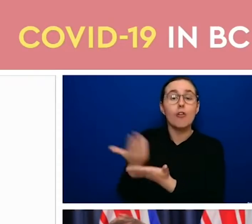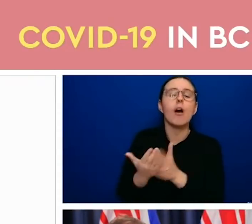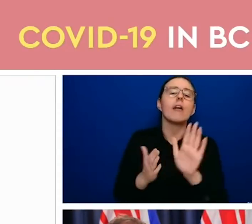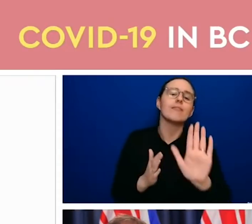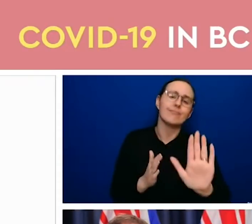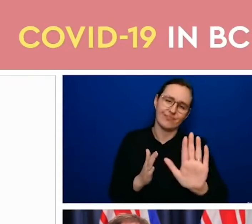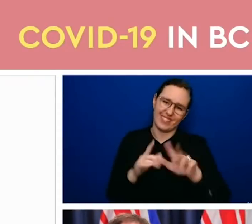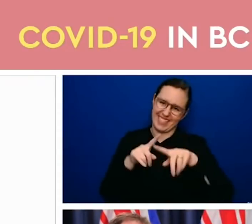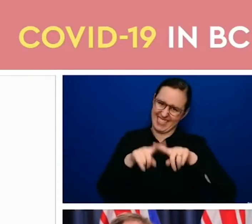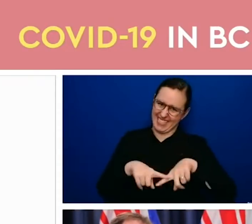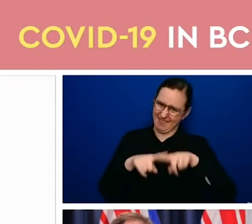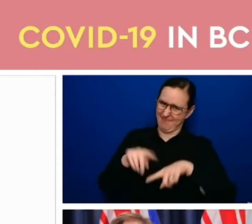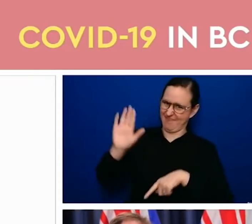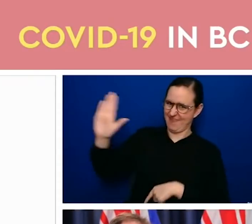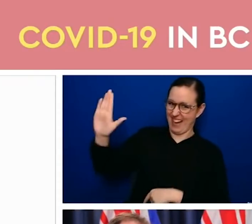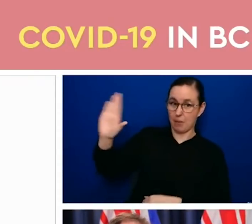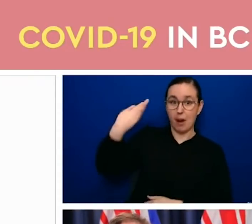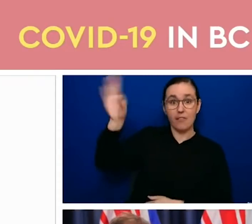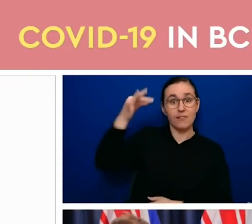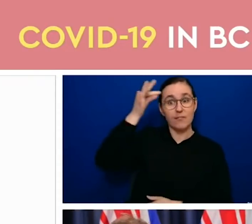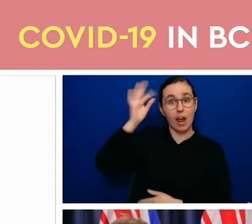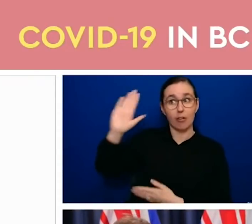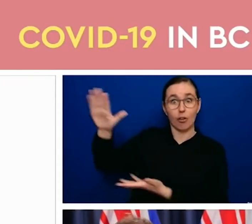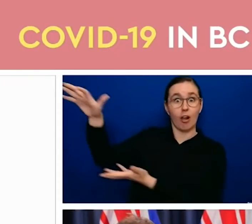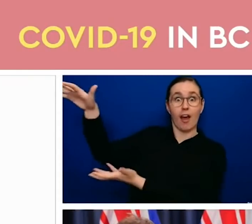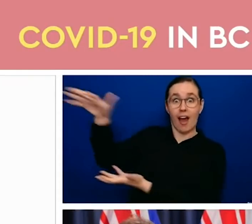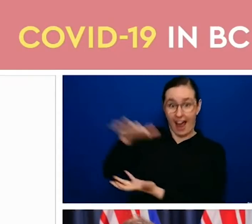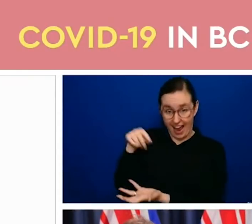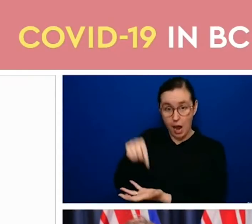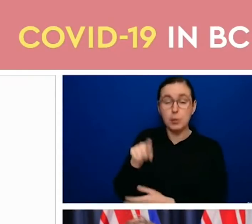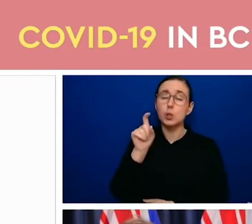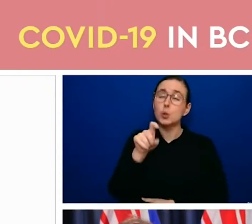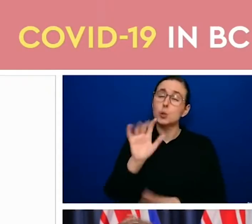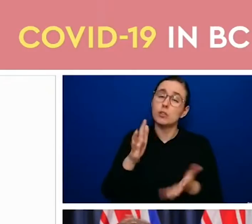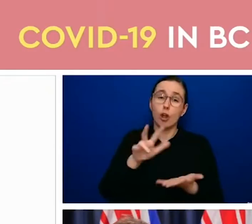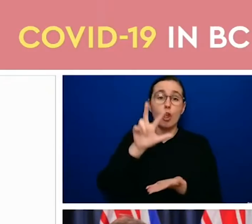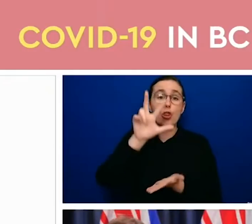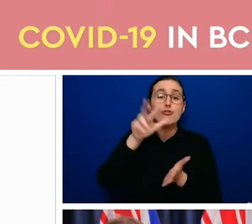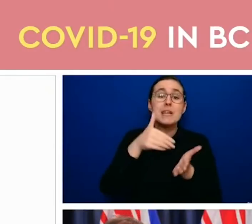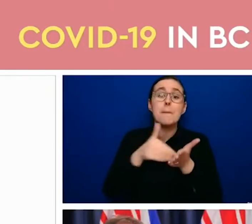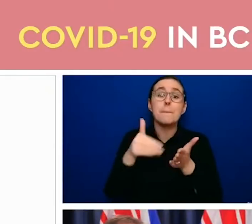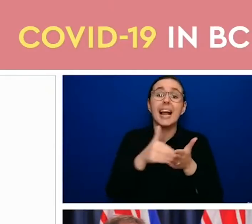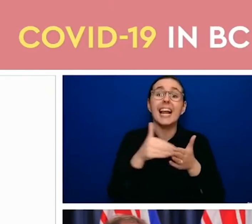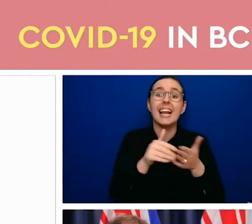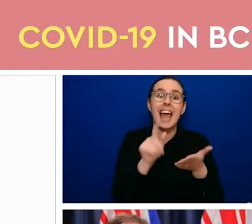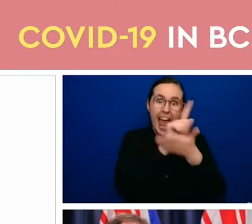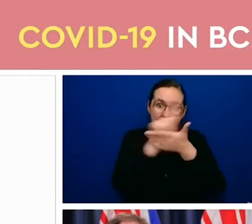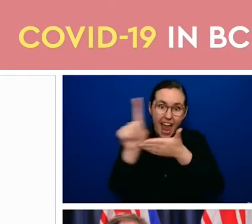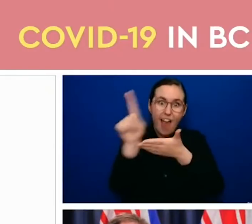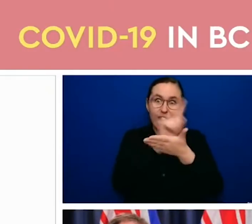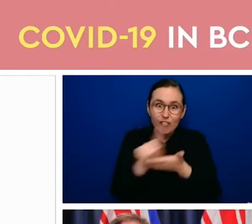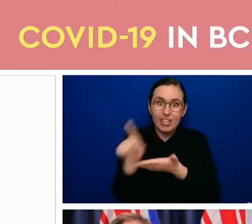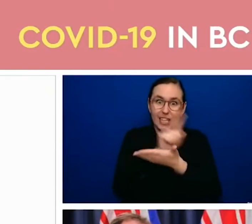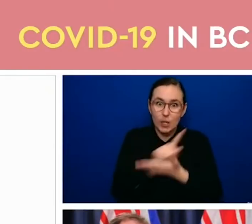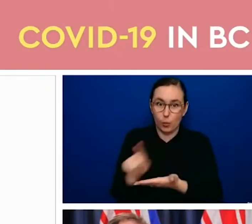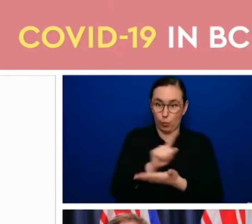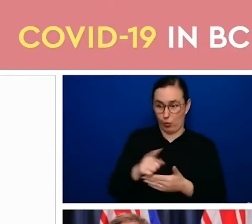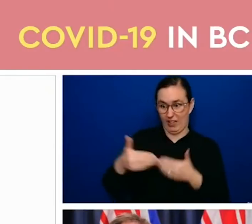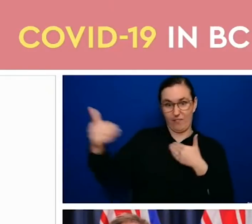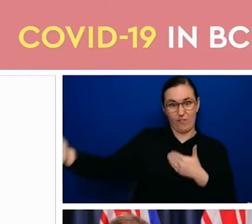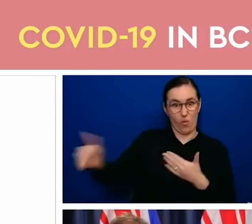from the federal government, approximately 3 million tests per week in the coming 4 weeks for 12 million tests. Reminding you that